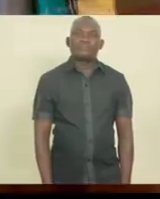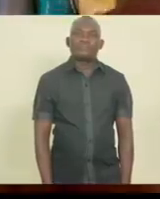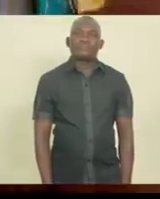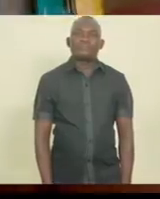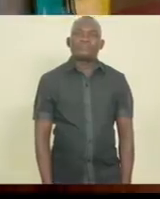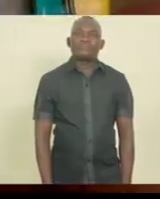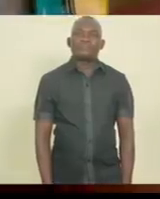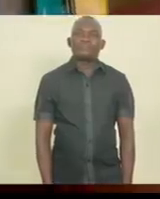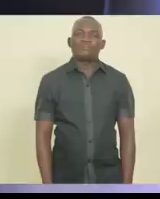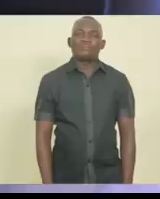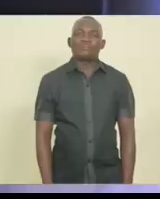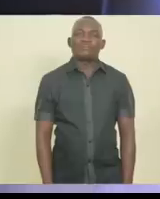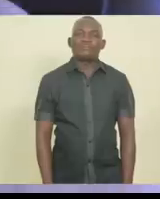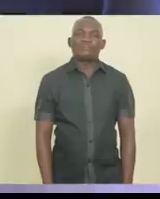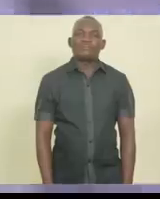Where's your money?